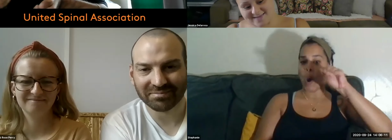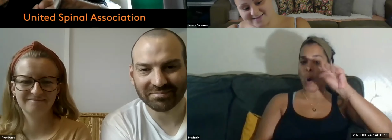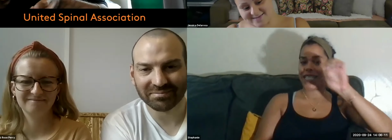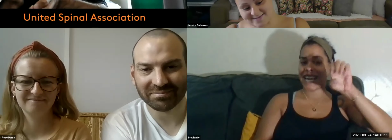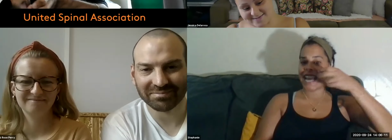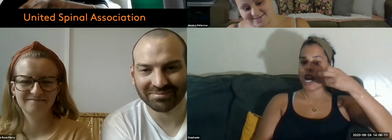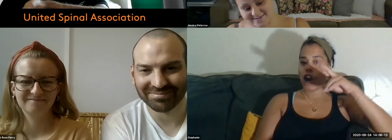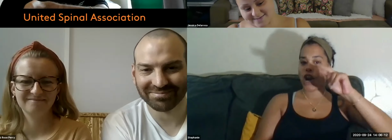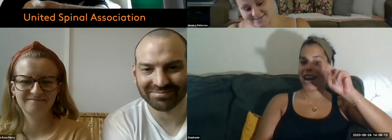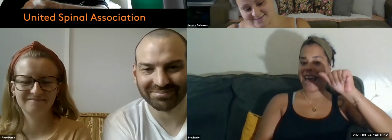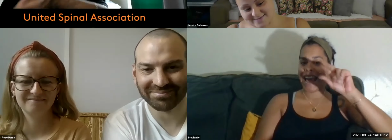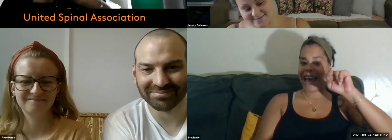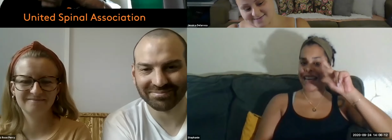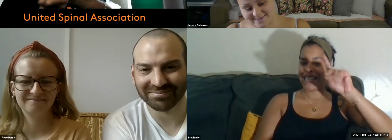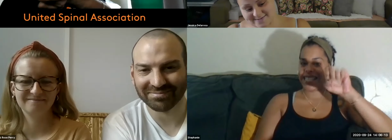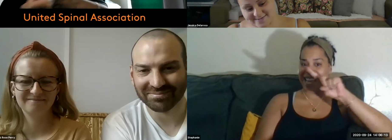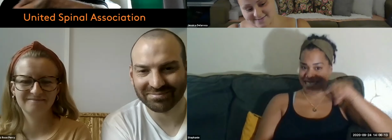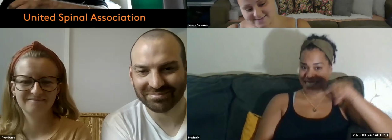here to present